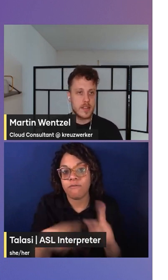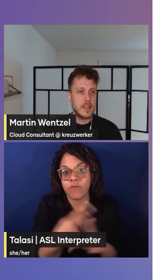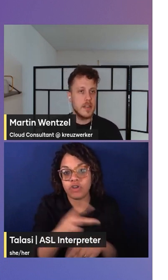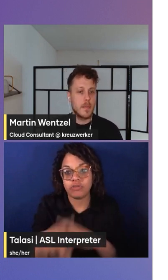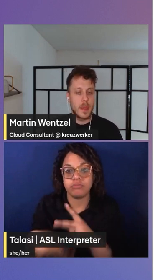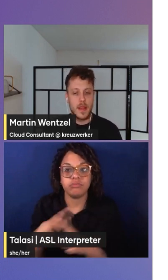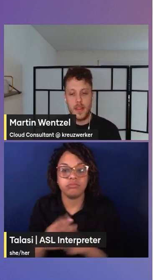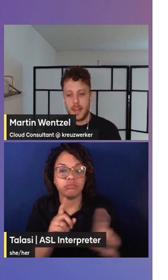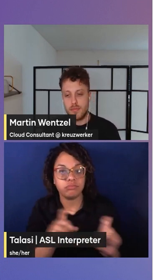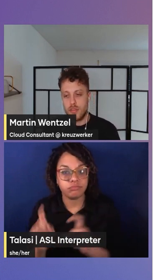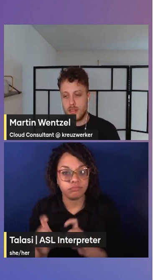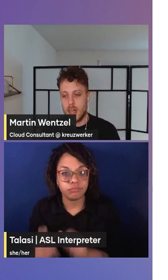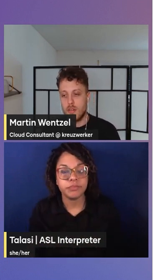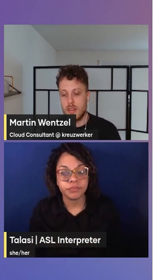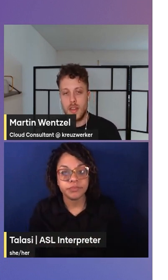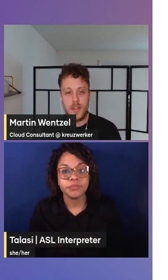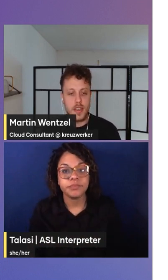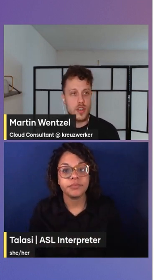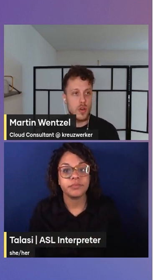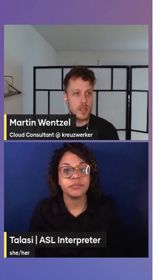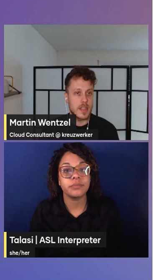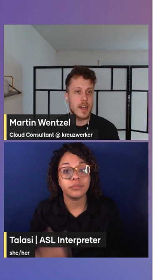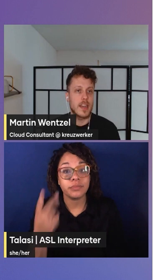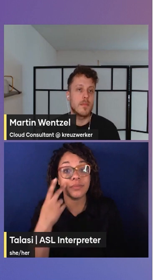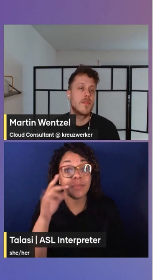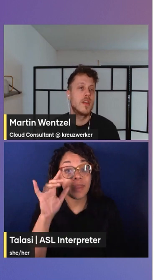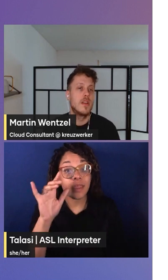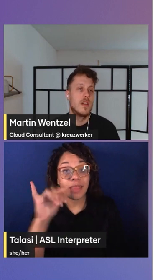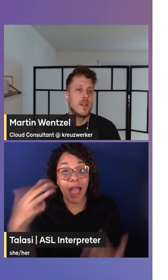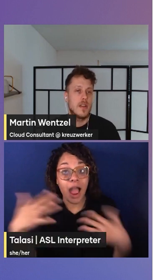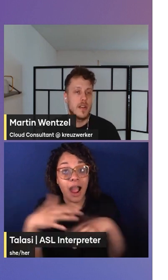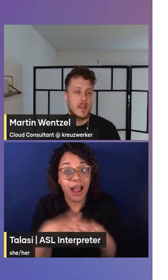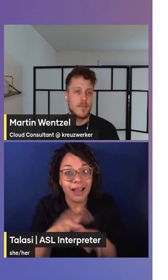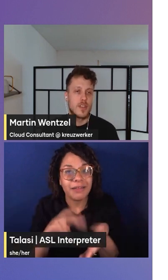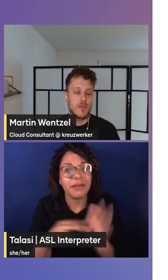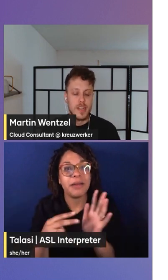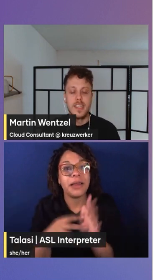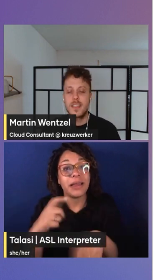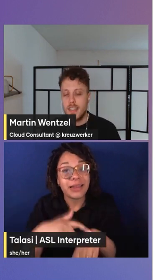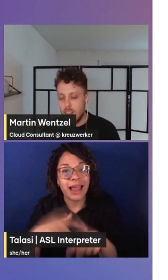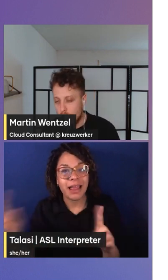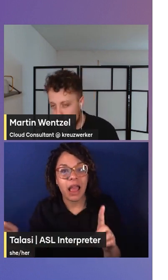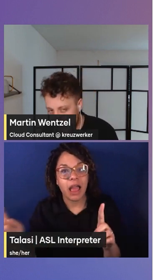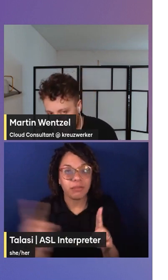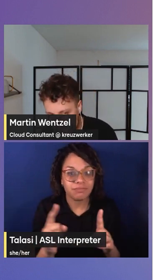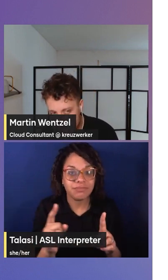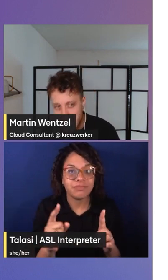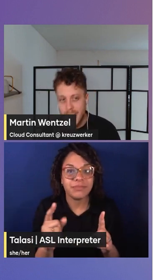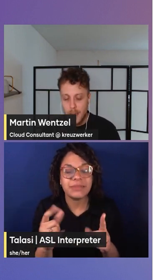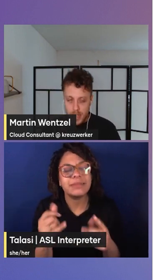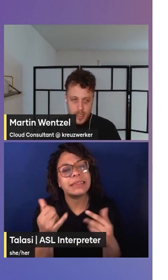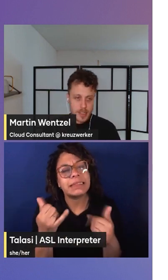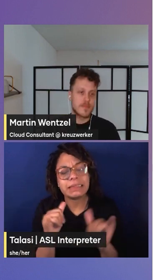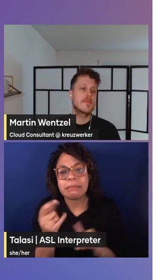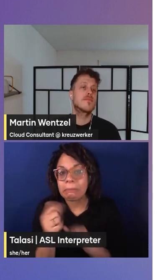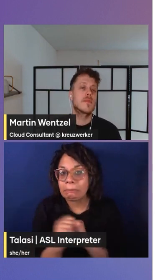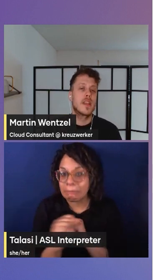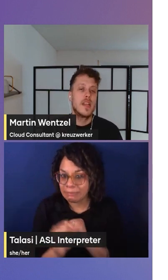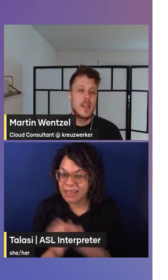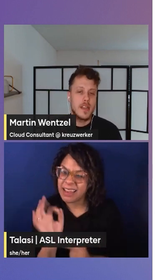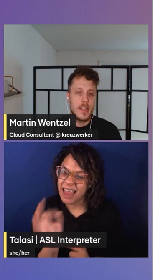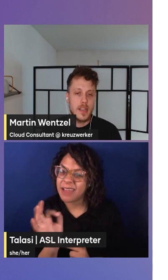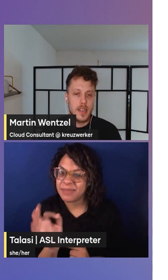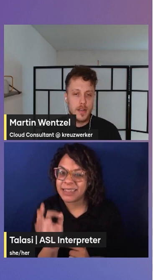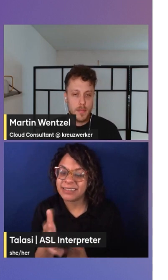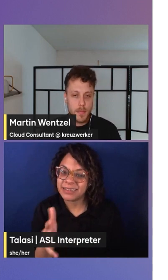And as you can see, that brought down the total time to still quite a long 9 minutes.